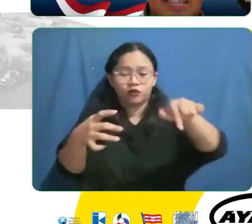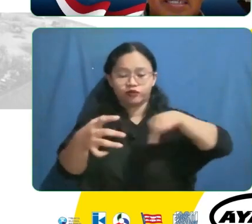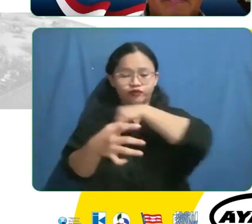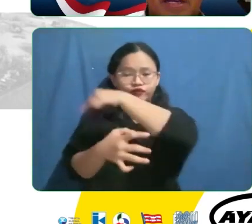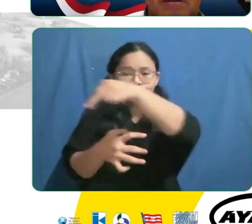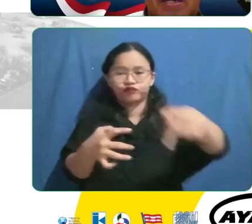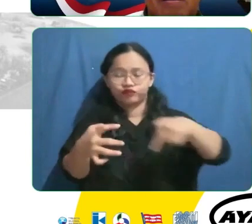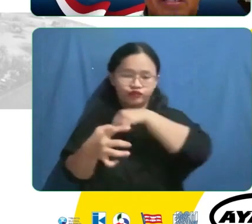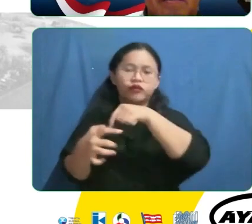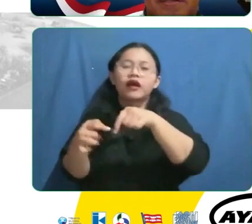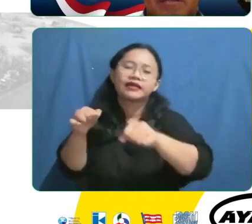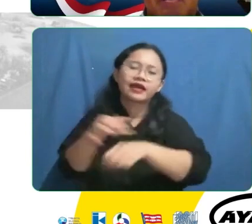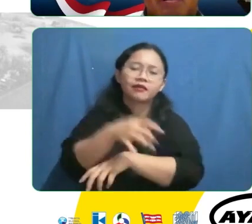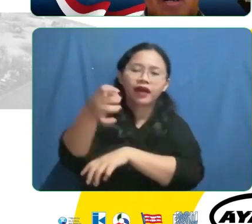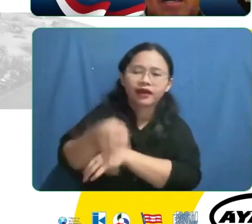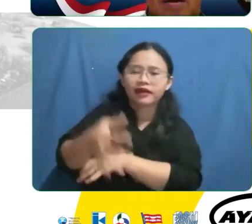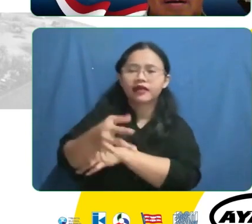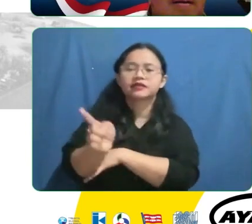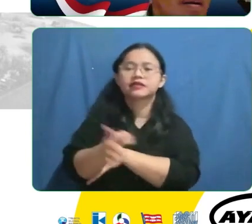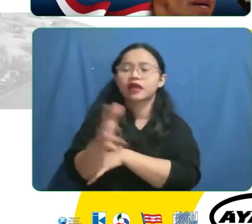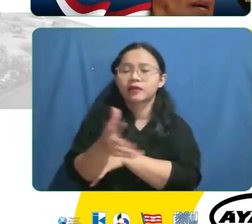changing in vector ecology affected to